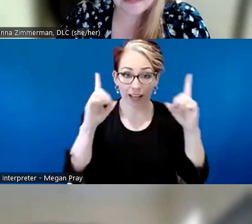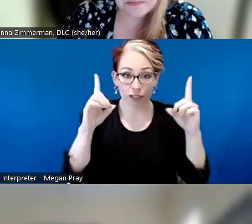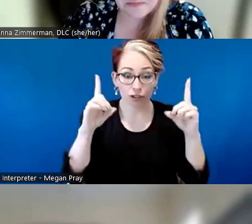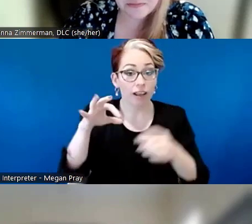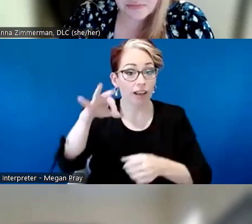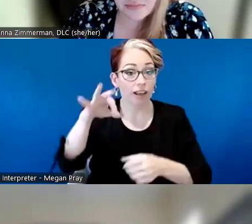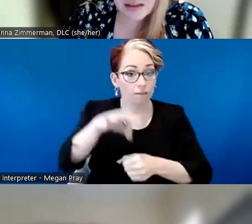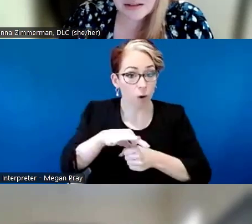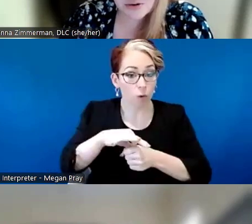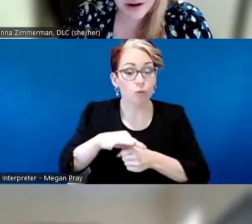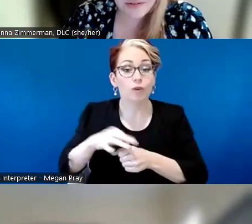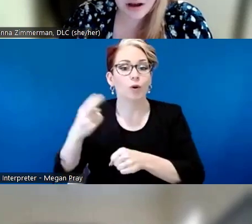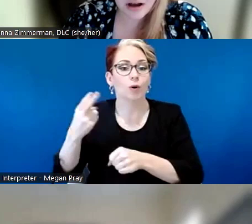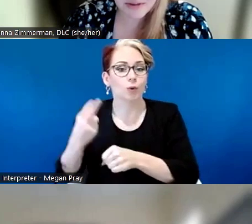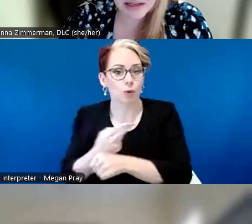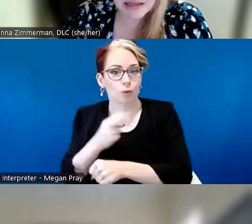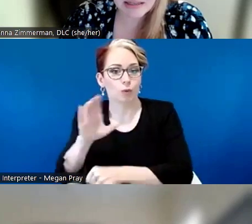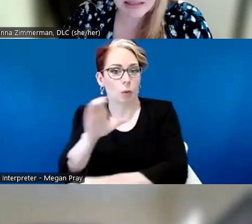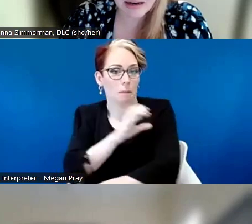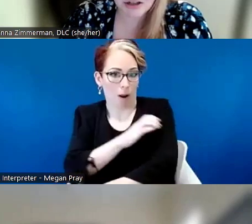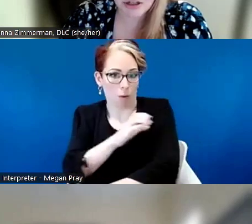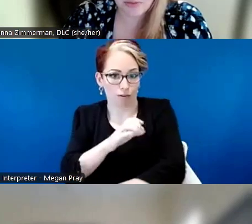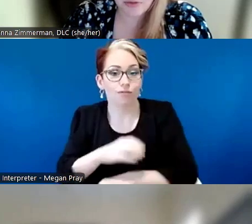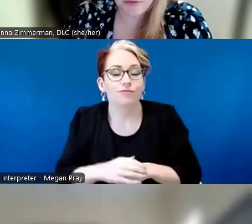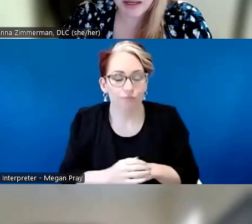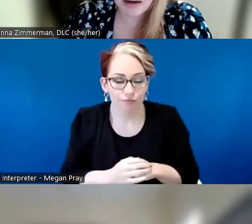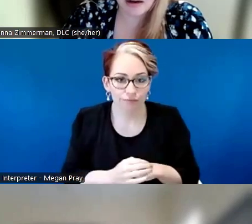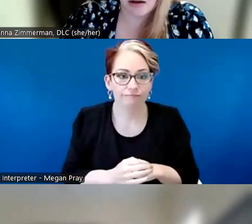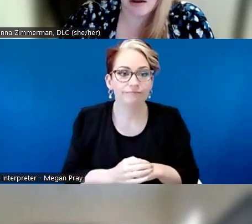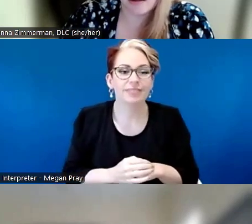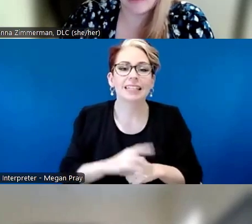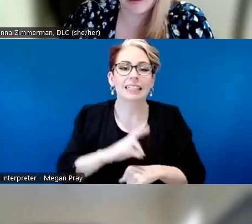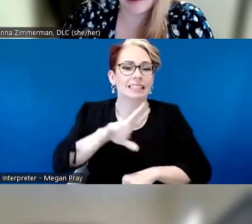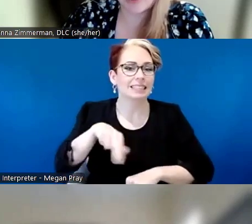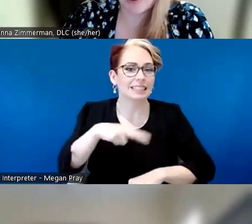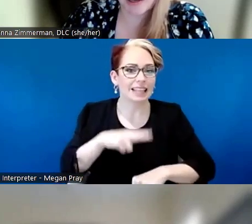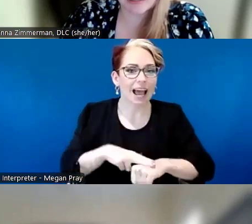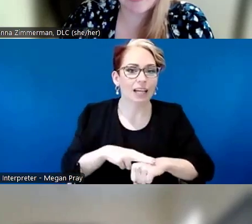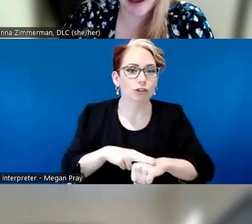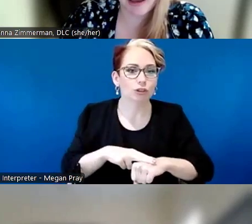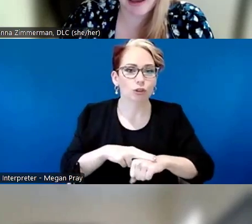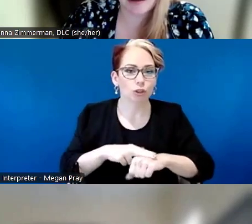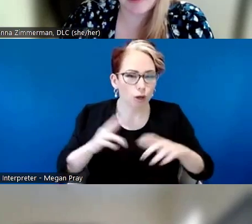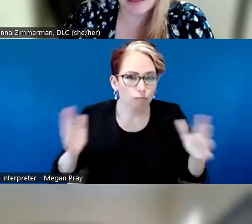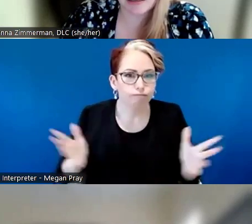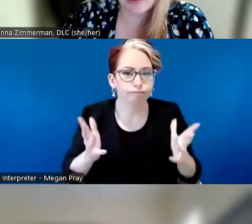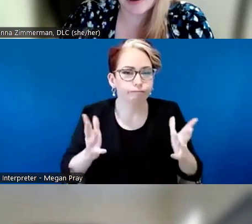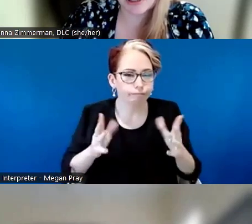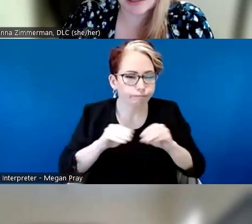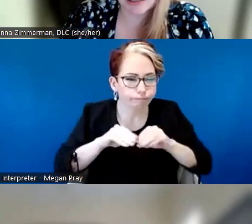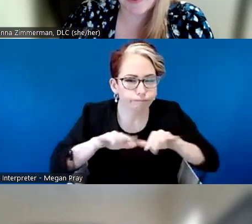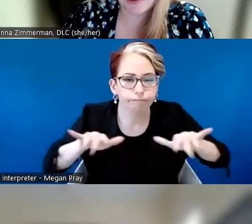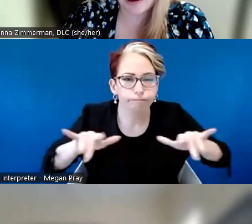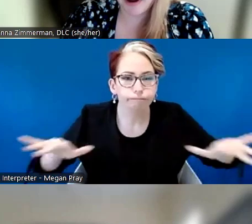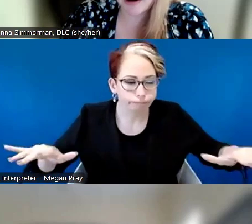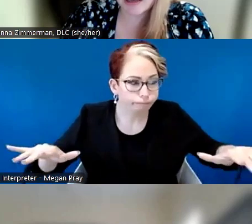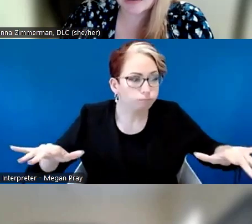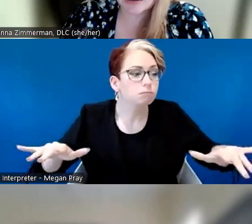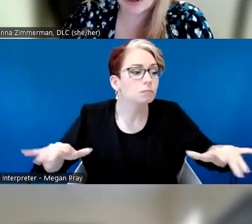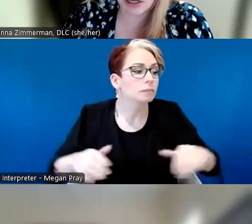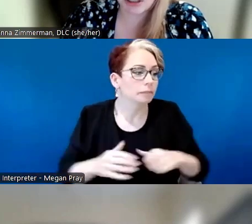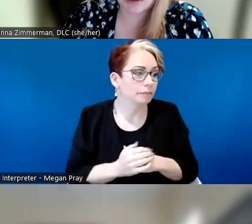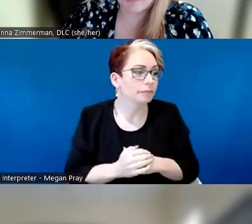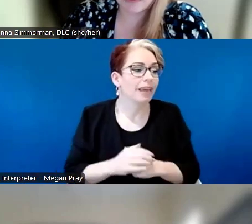Power. So REV UP is a national movement that was organized by AAPD, which stands for the